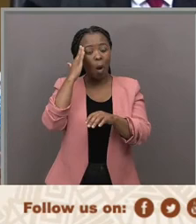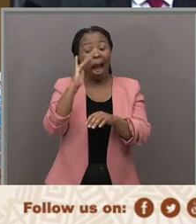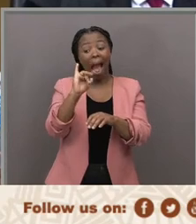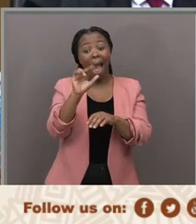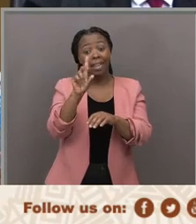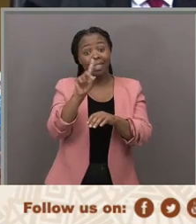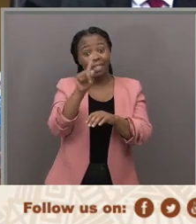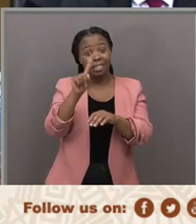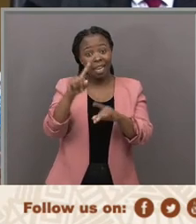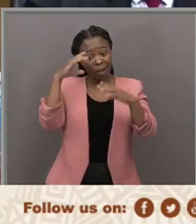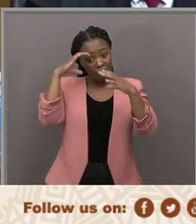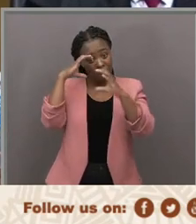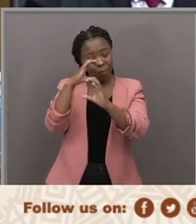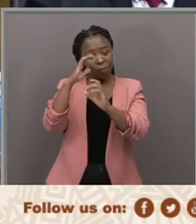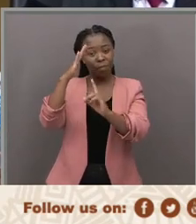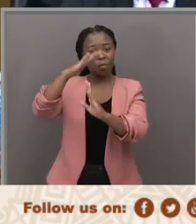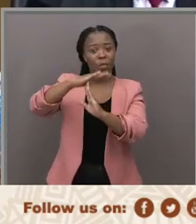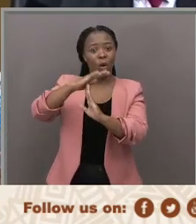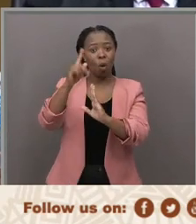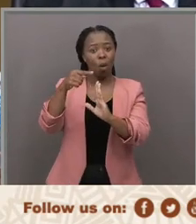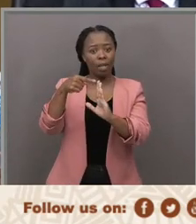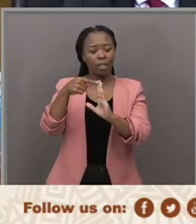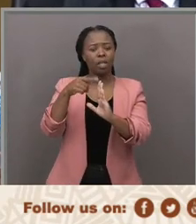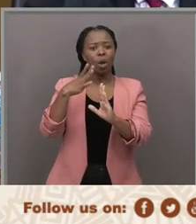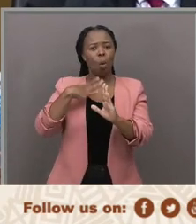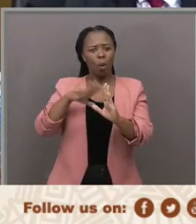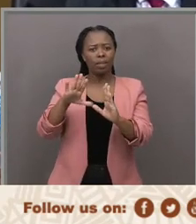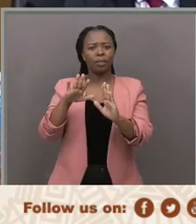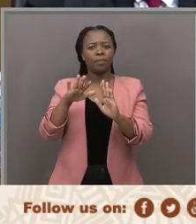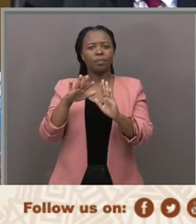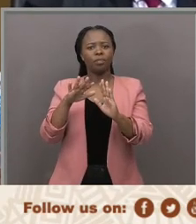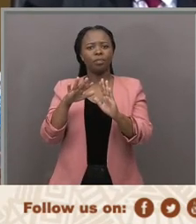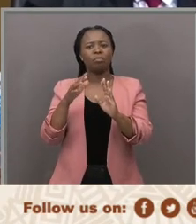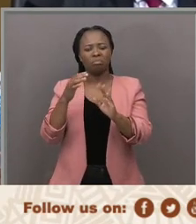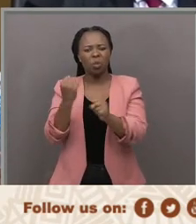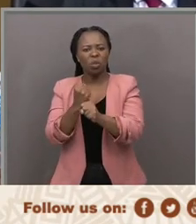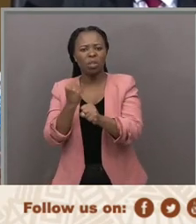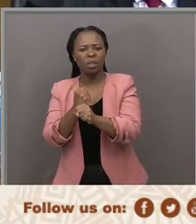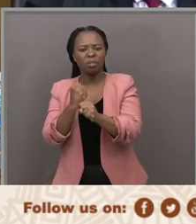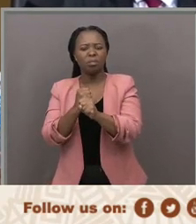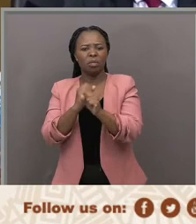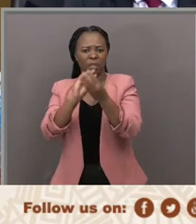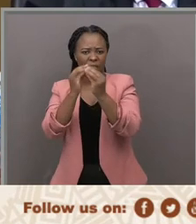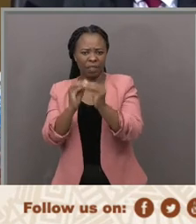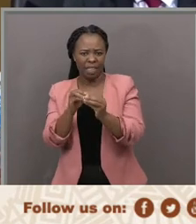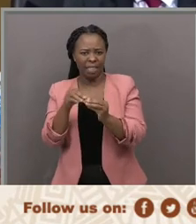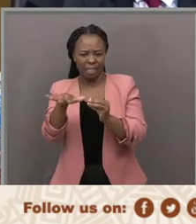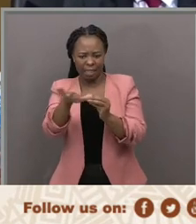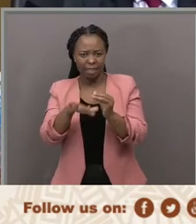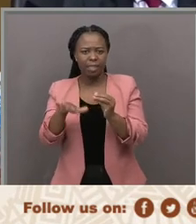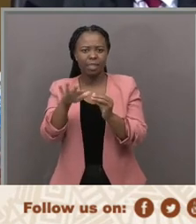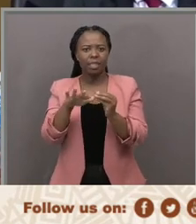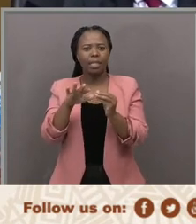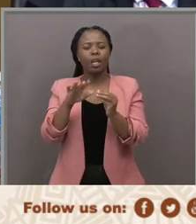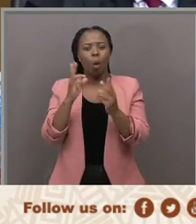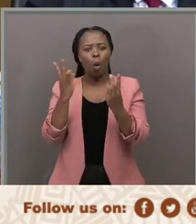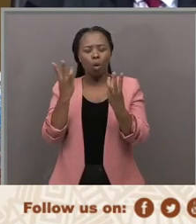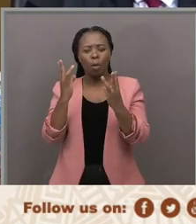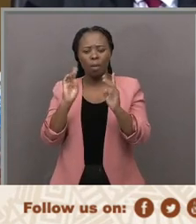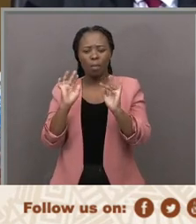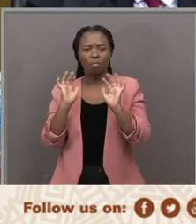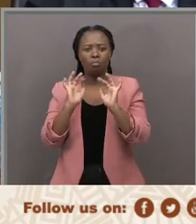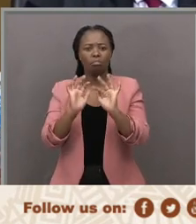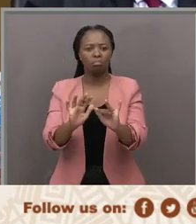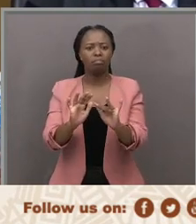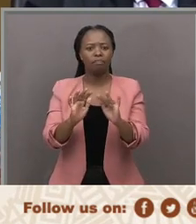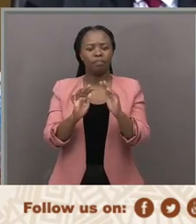also ensure that we're going to have jewelry manufacturing there. But we also want to attract in there electronic